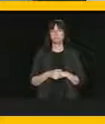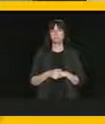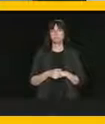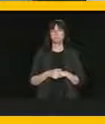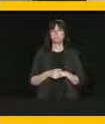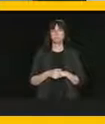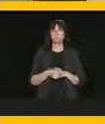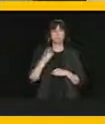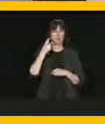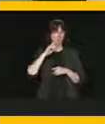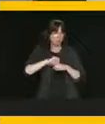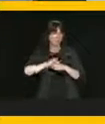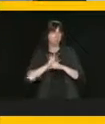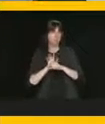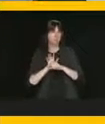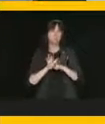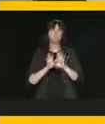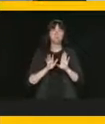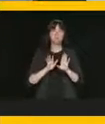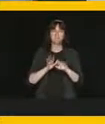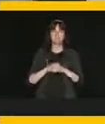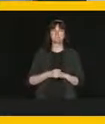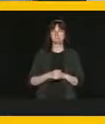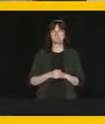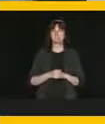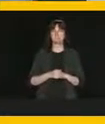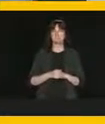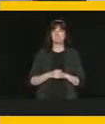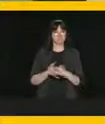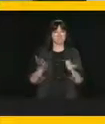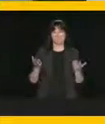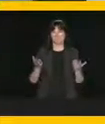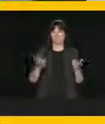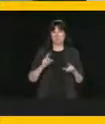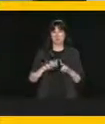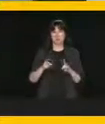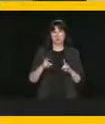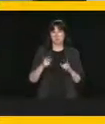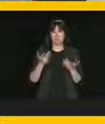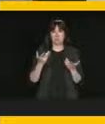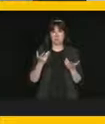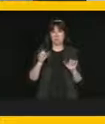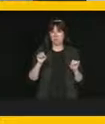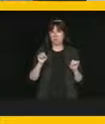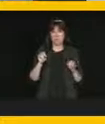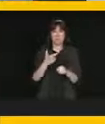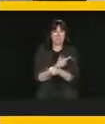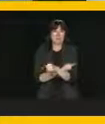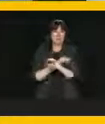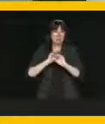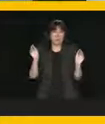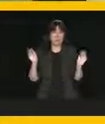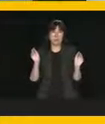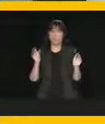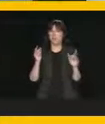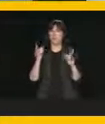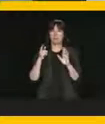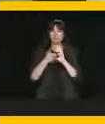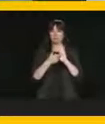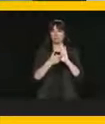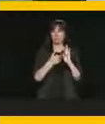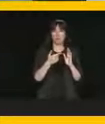against COVID-19, but it is still quite possible that there will not be a vaccine. For over 10